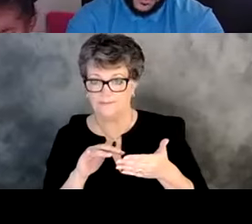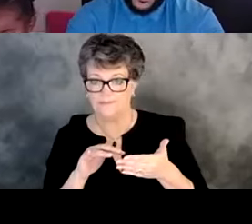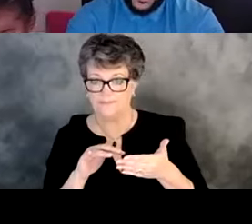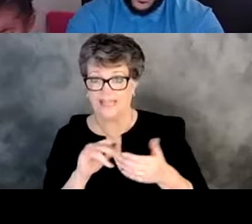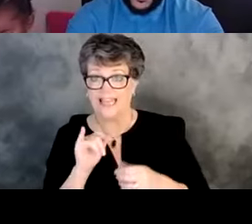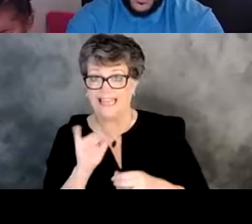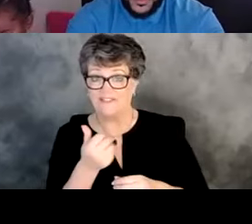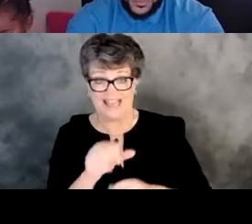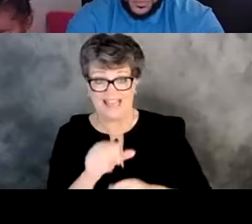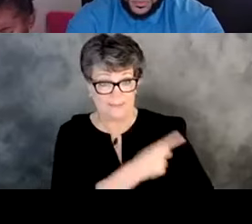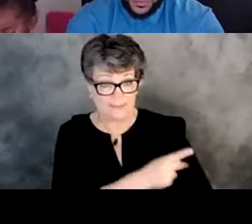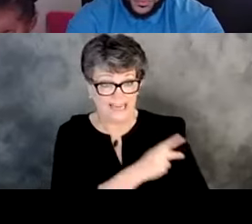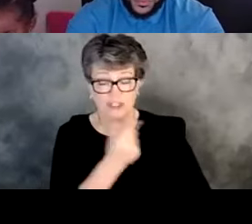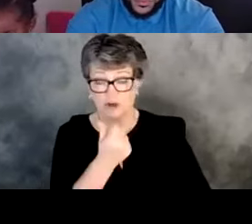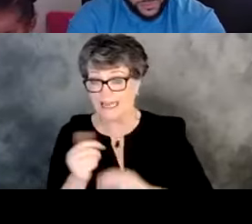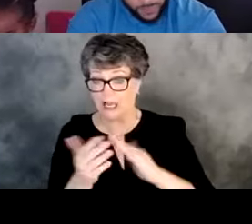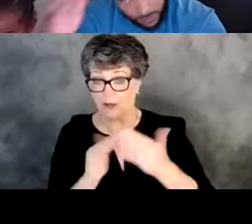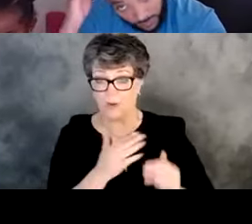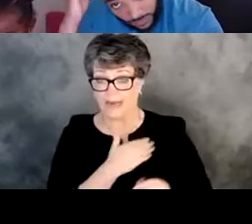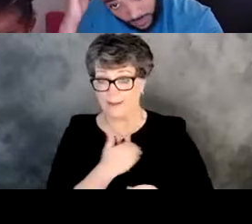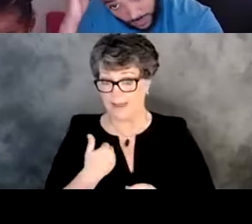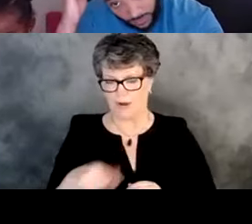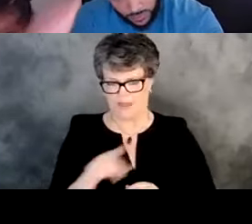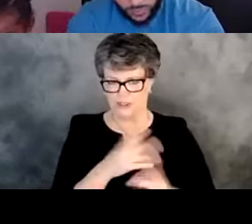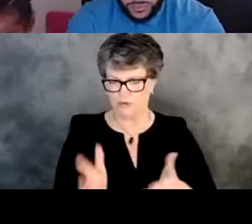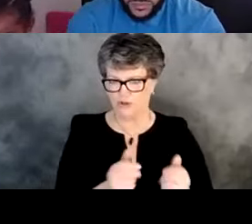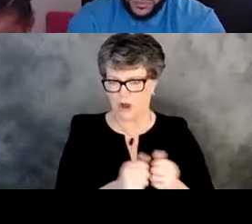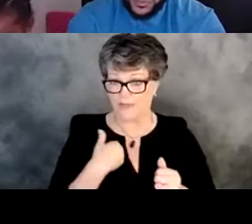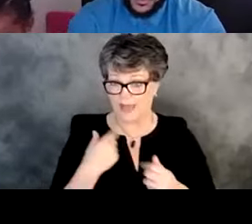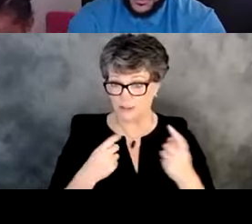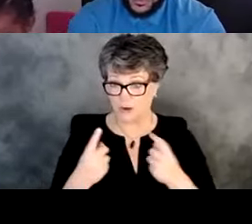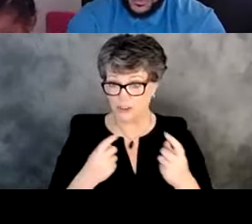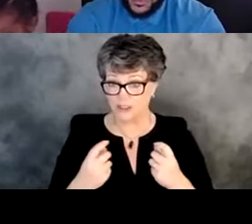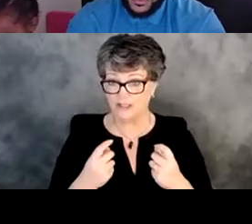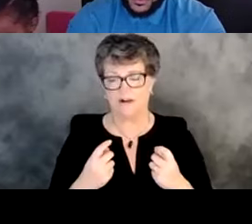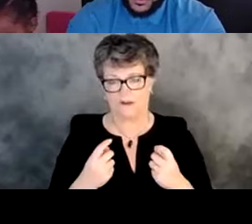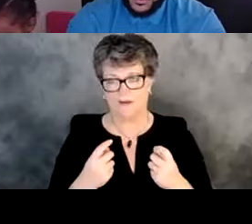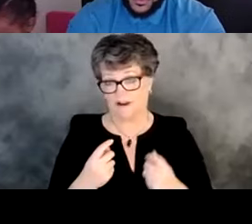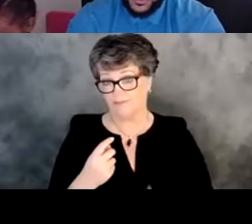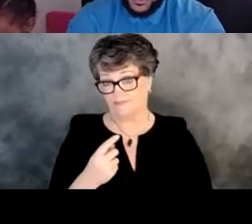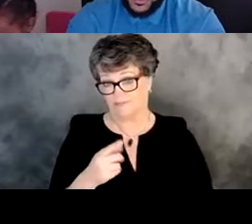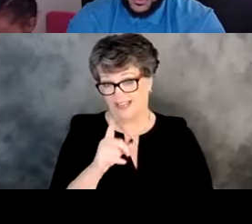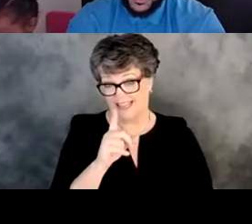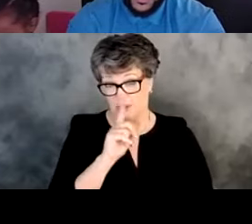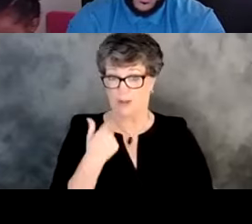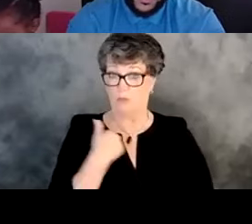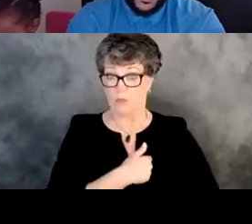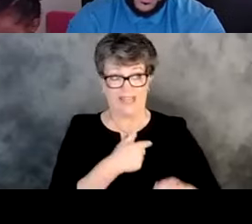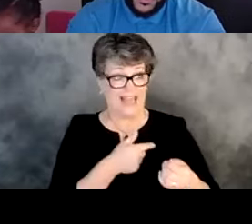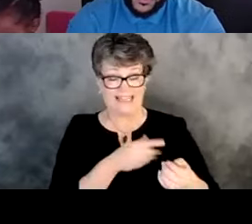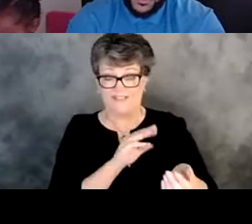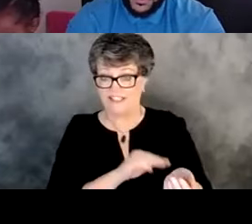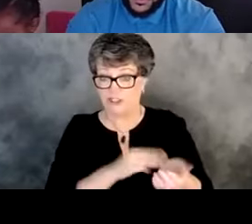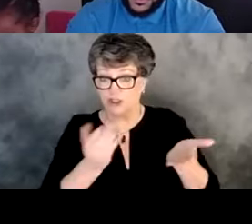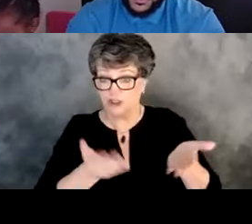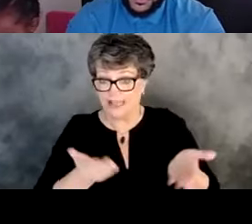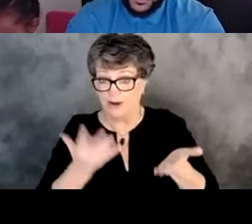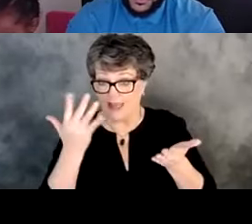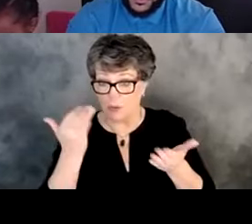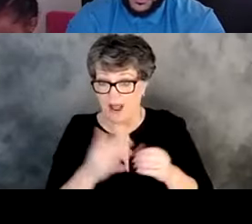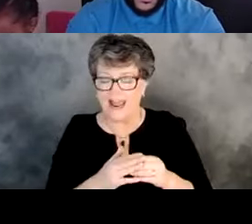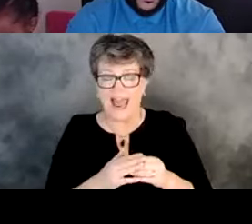any patient or any community member that you guys talk to has questions, like that's really what we as physicians are here for, and their primary care